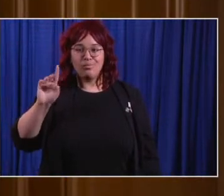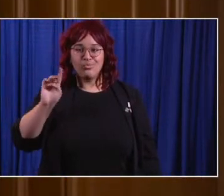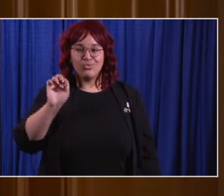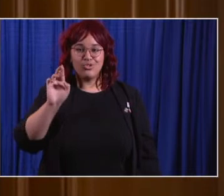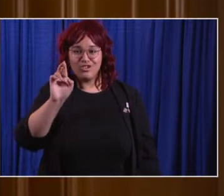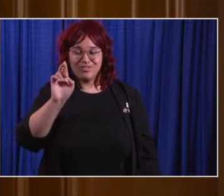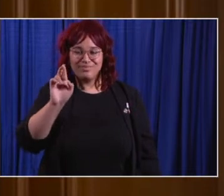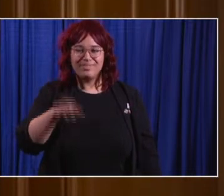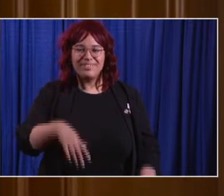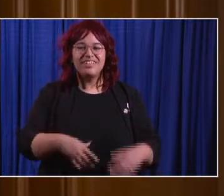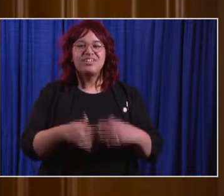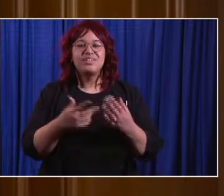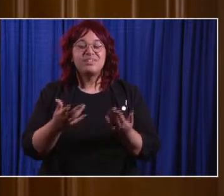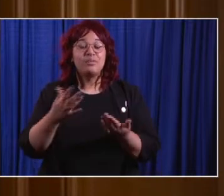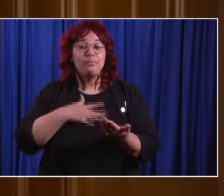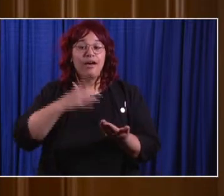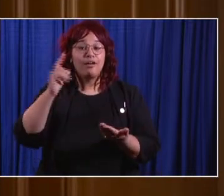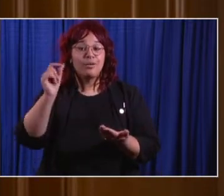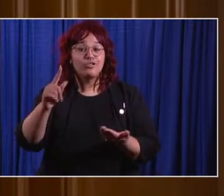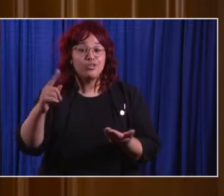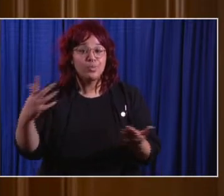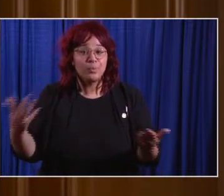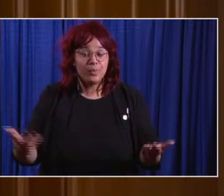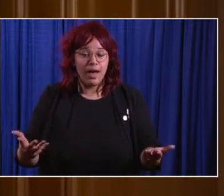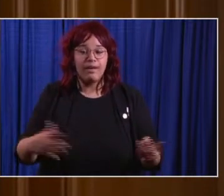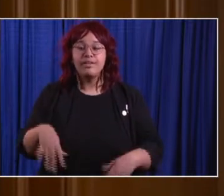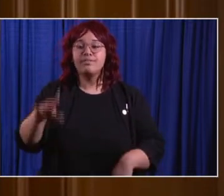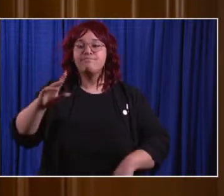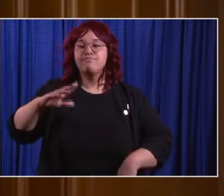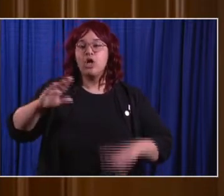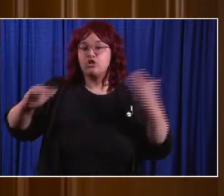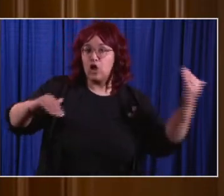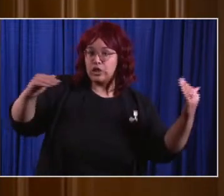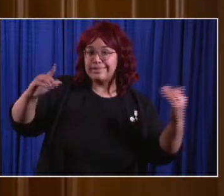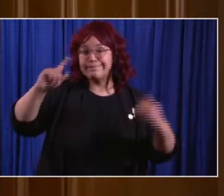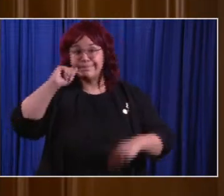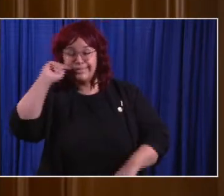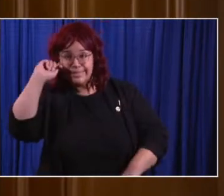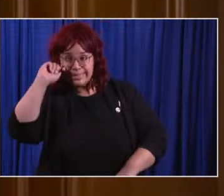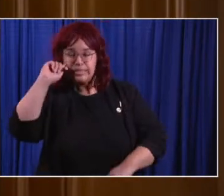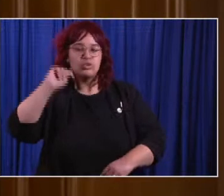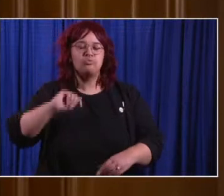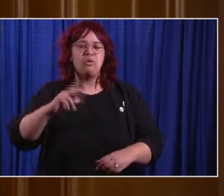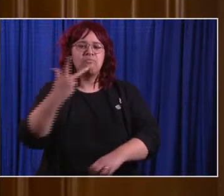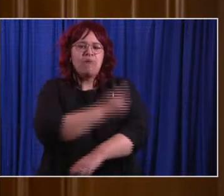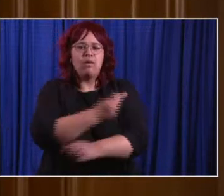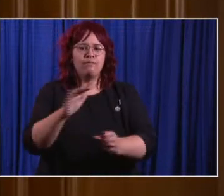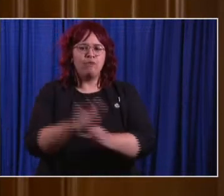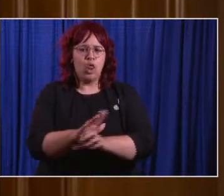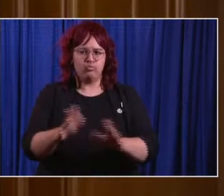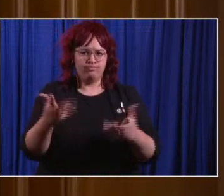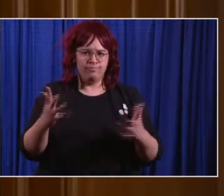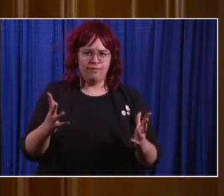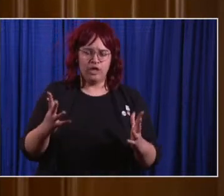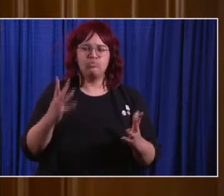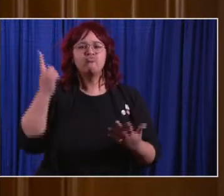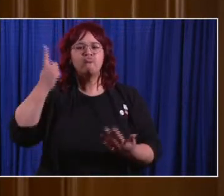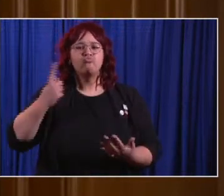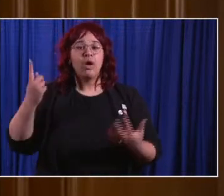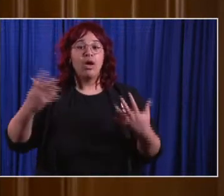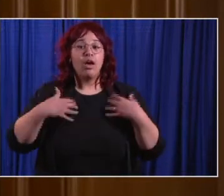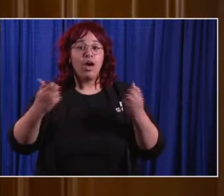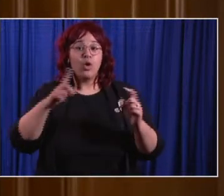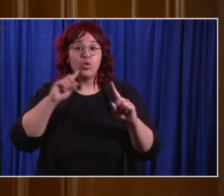for fully vaccinated adults and teens, is there going to be any change to the health orders or guidance as to what they can